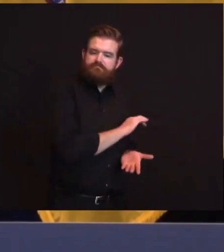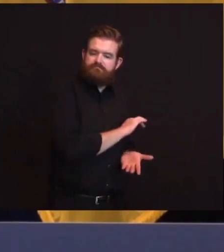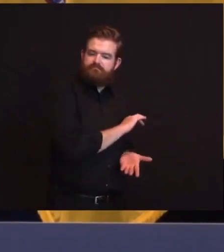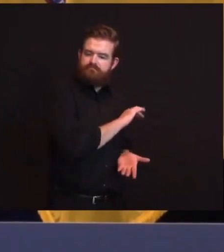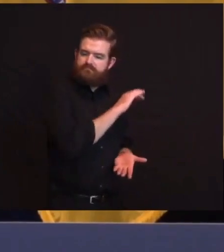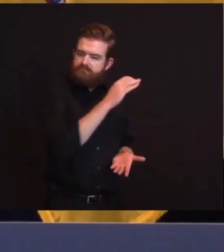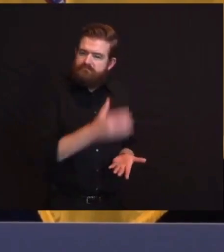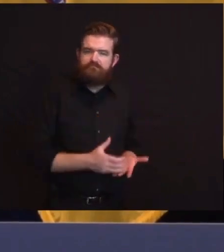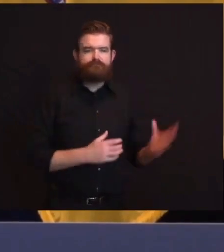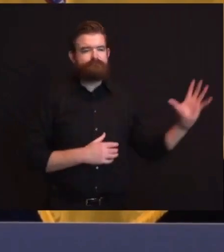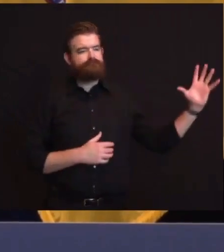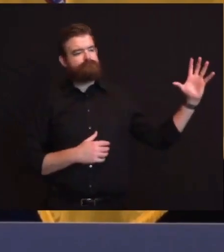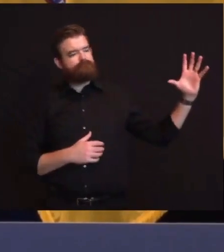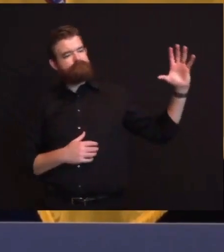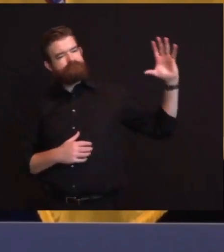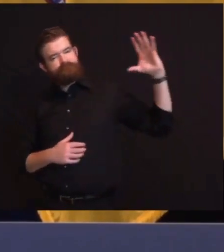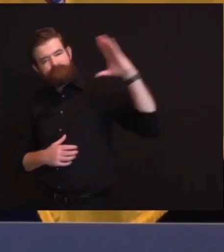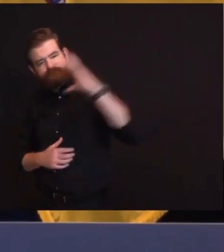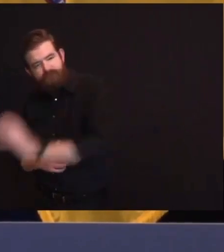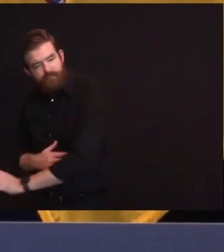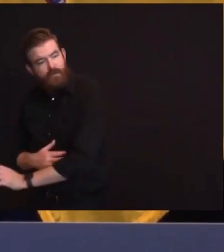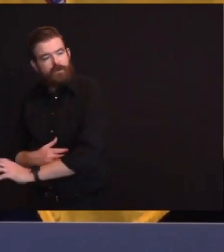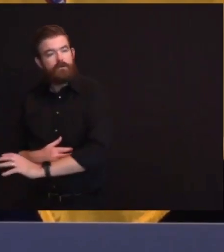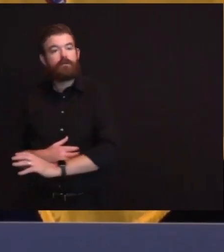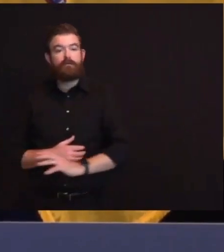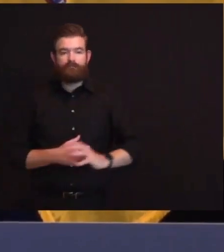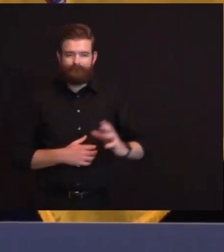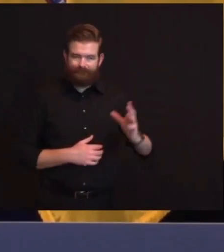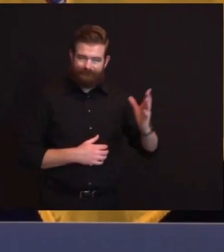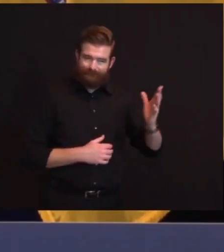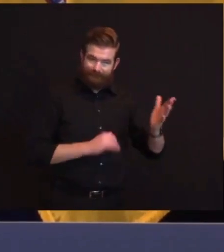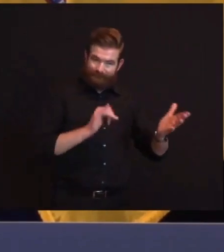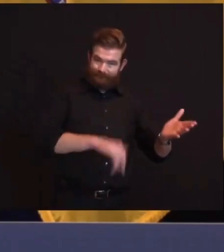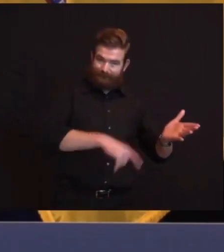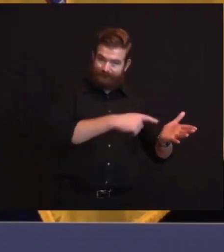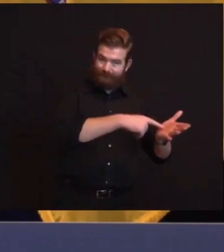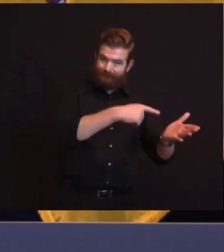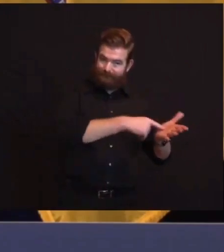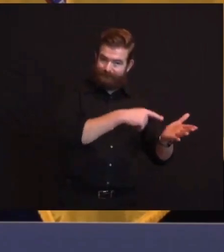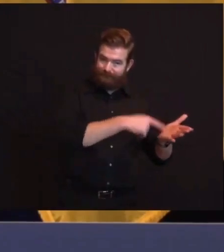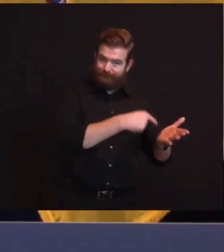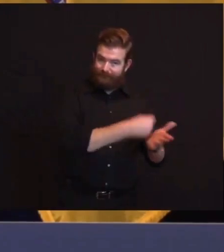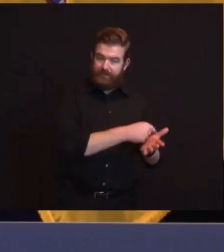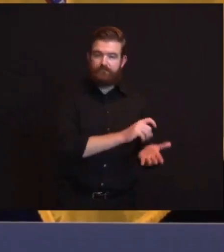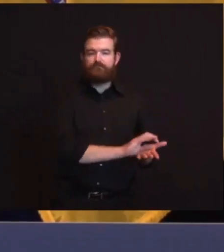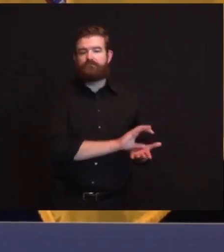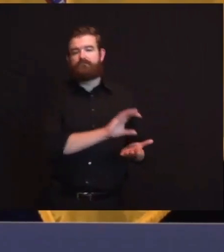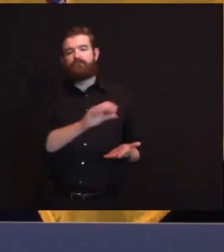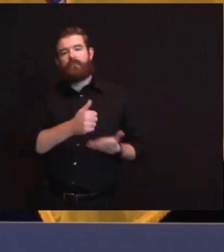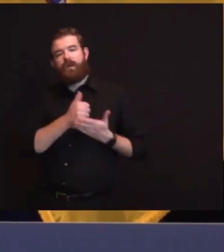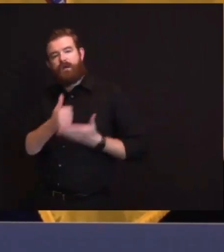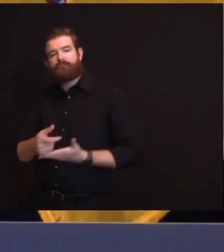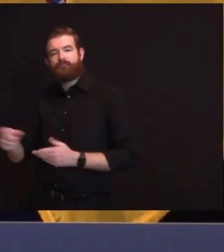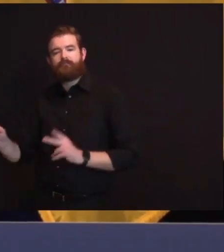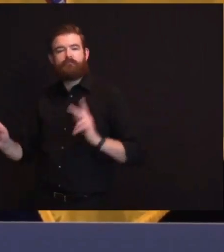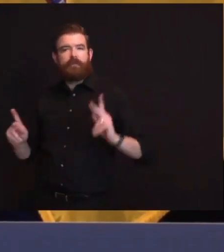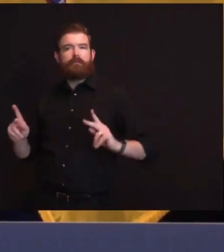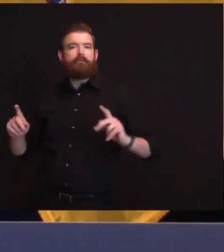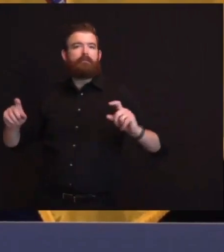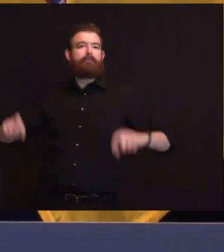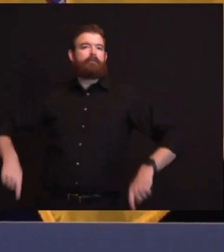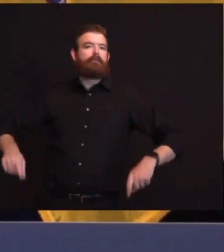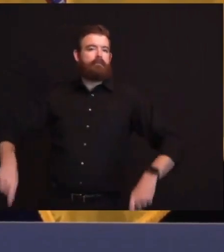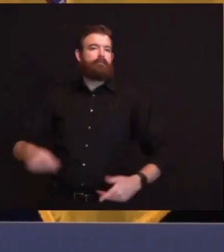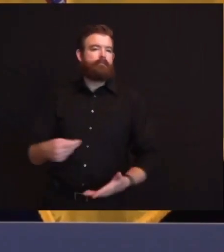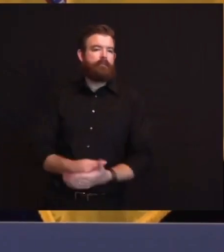president that gets to the needs that are the highest right now in our country, and folks who are unemployed are at the top of the list.